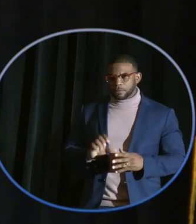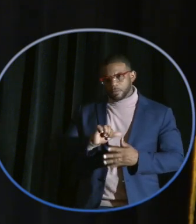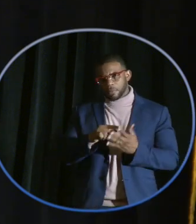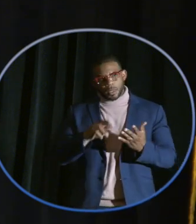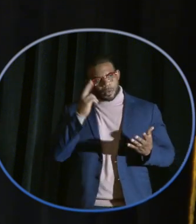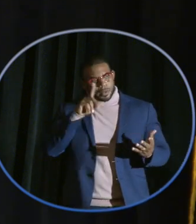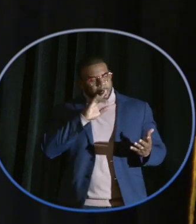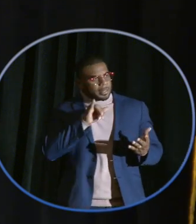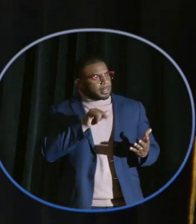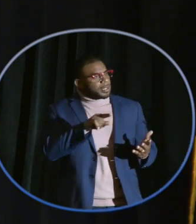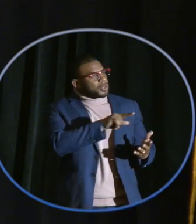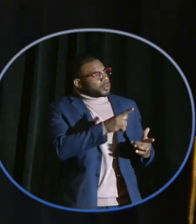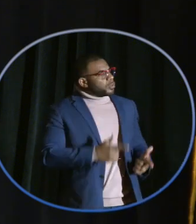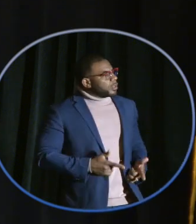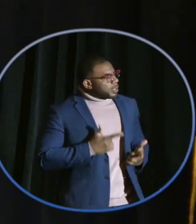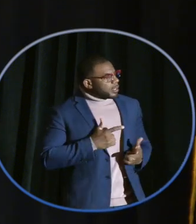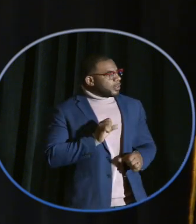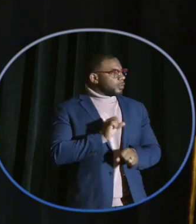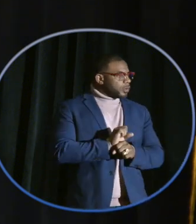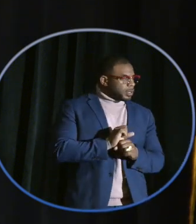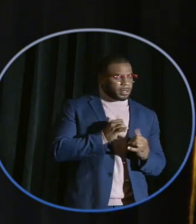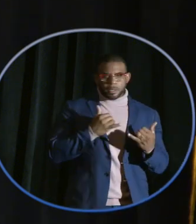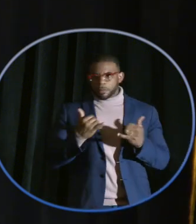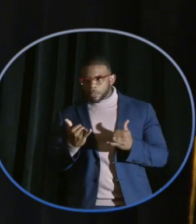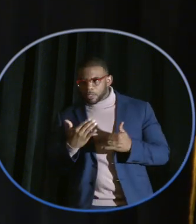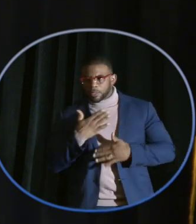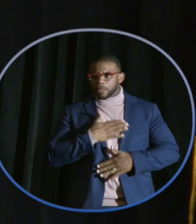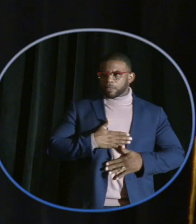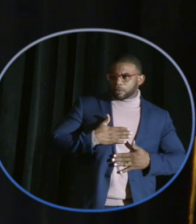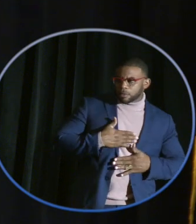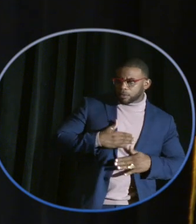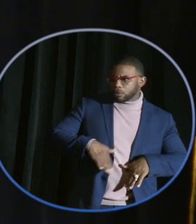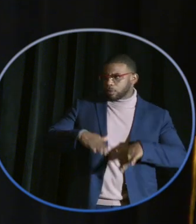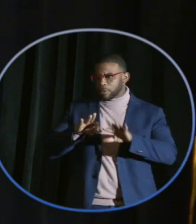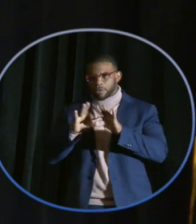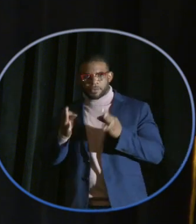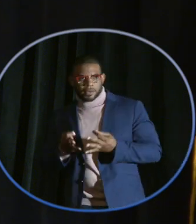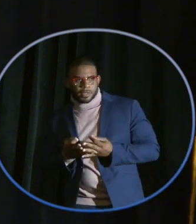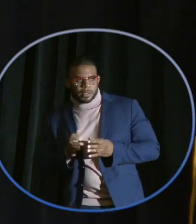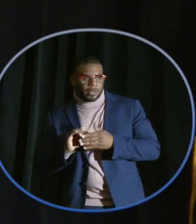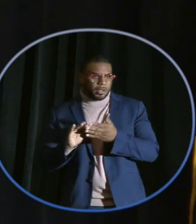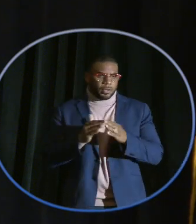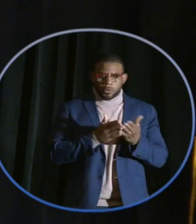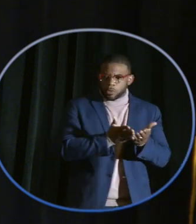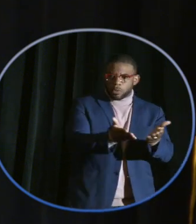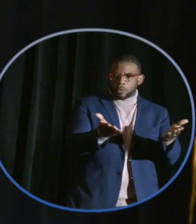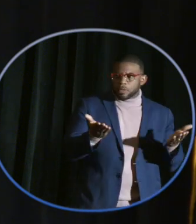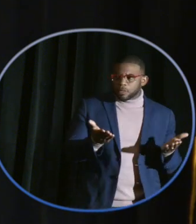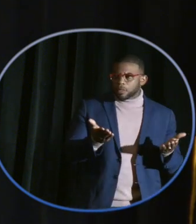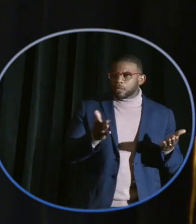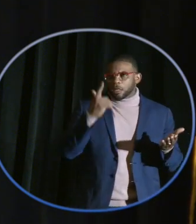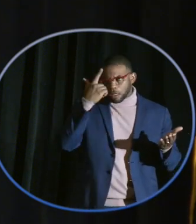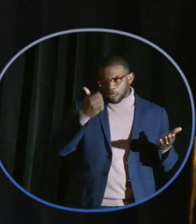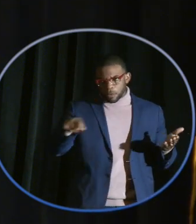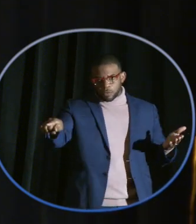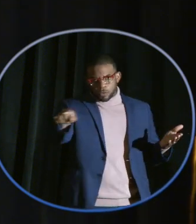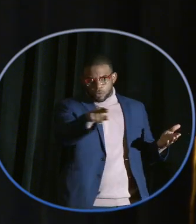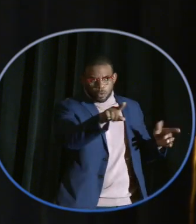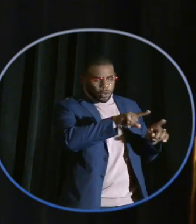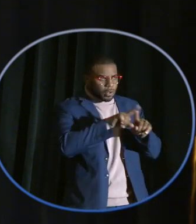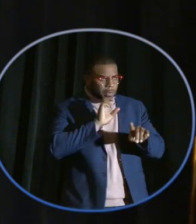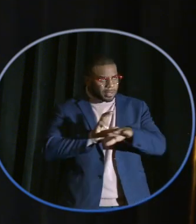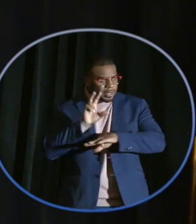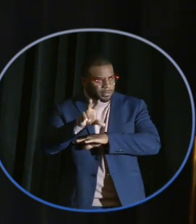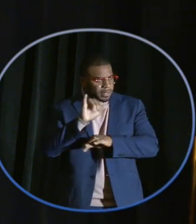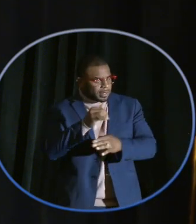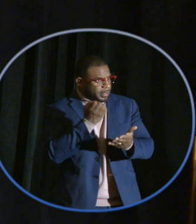Another reason is that if you live, work, play, entertain, raise a family in a community, it is up to you to also be